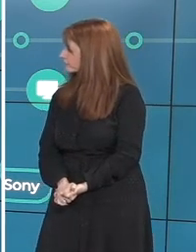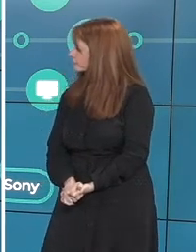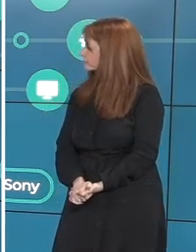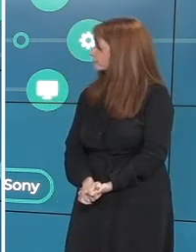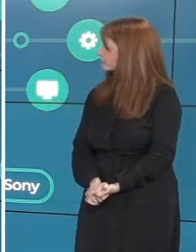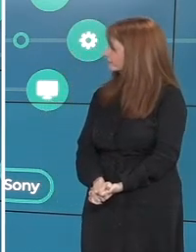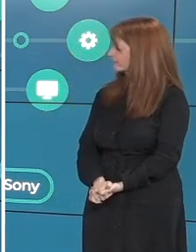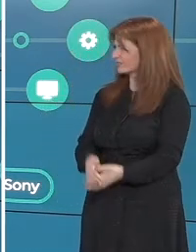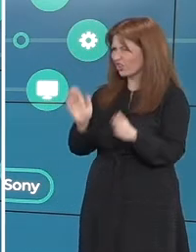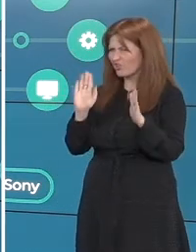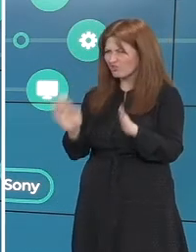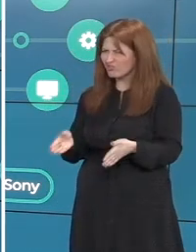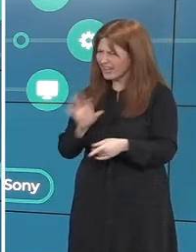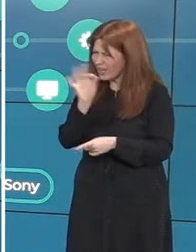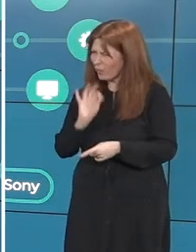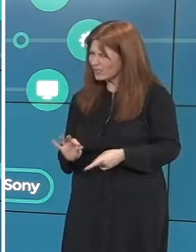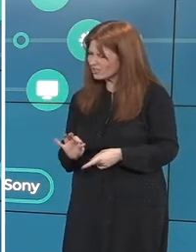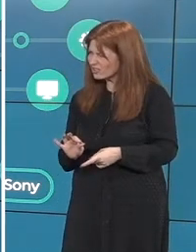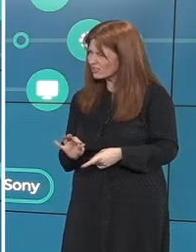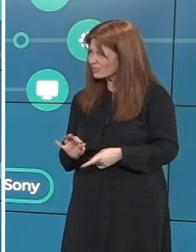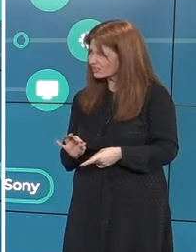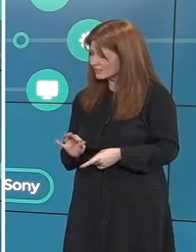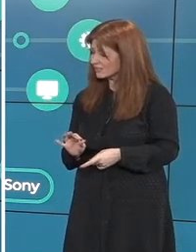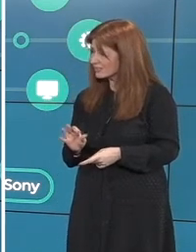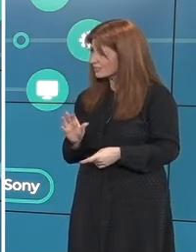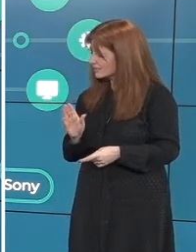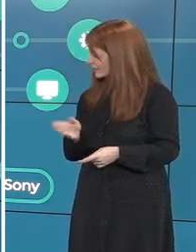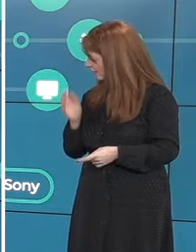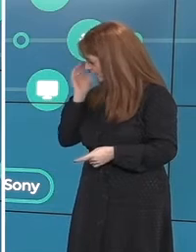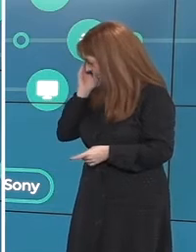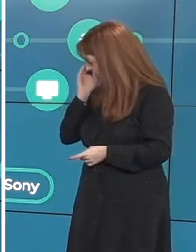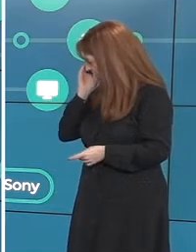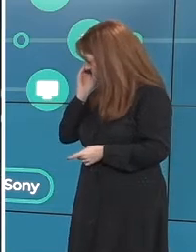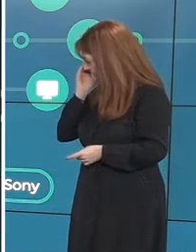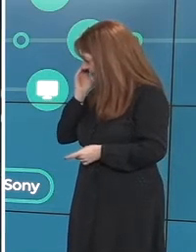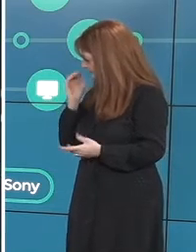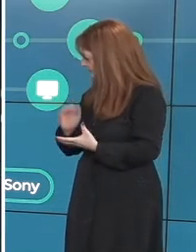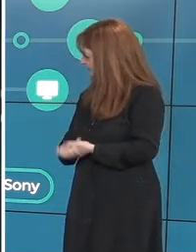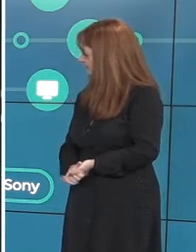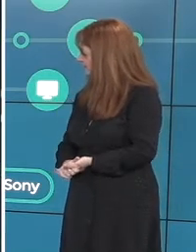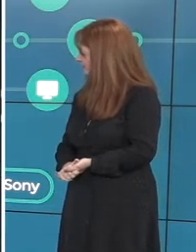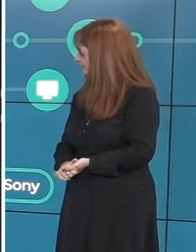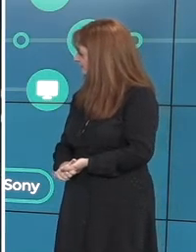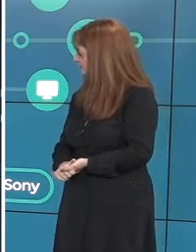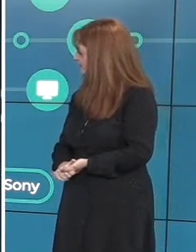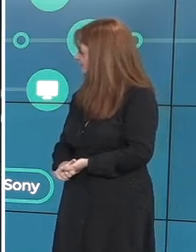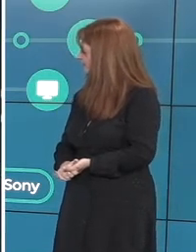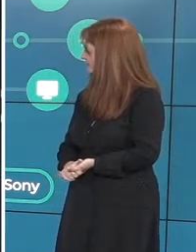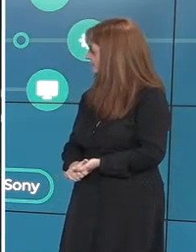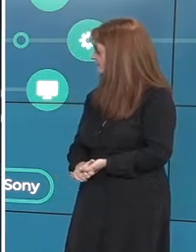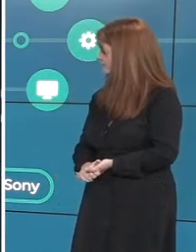These are the easy questions. I know, this gets the most likes almost, it's other than the recruitment one. I'm going with the